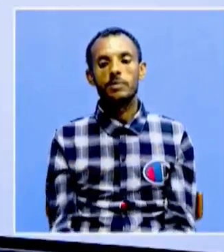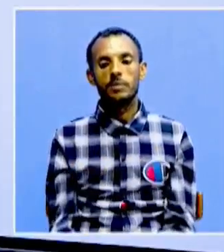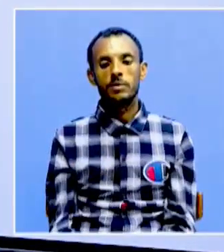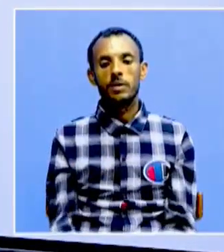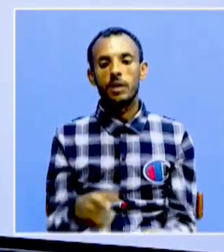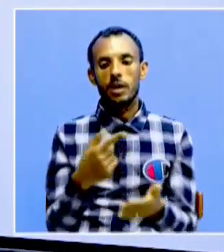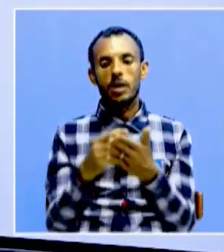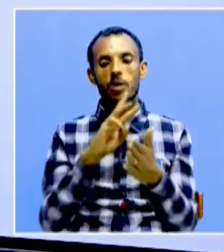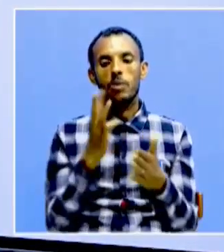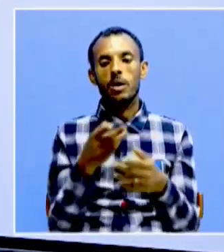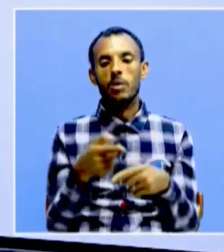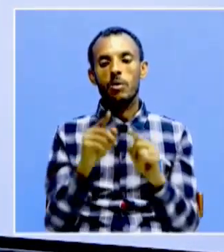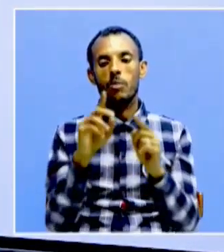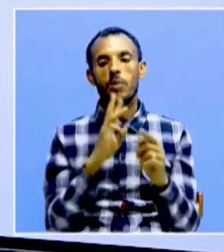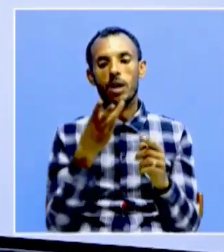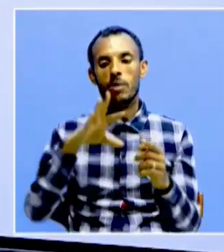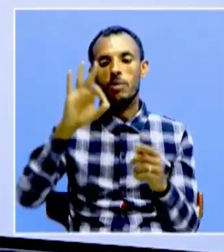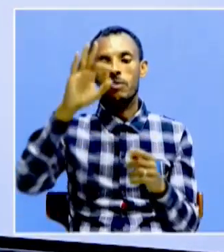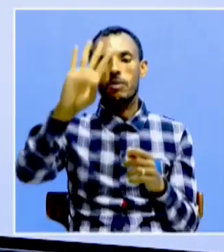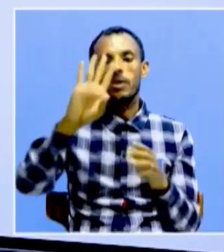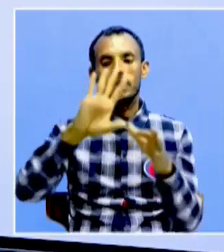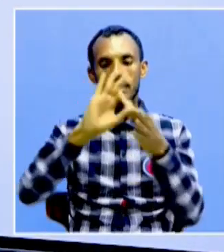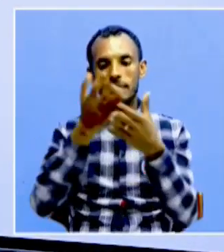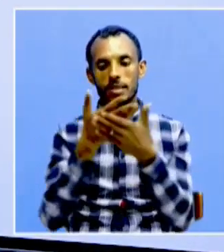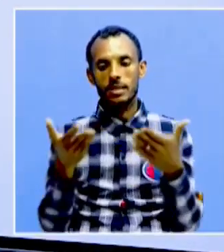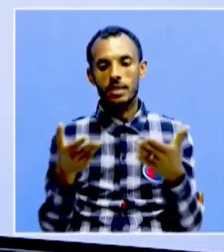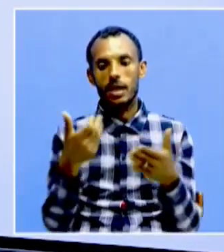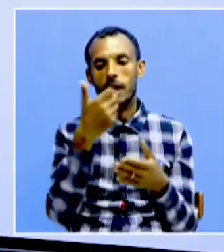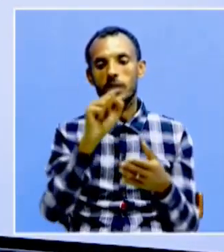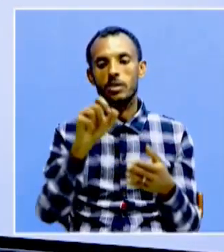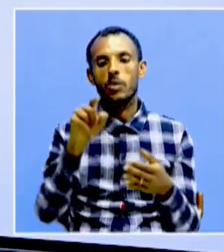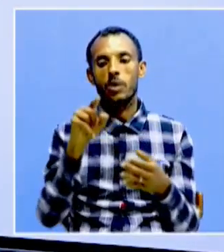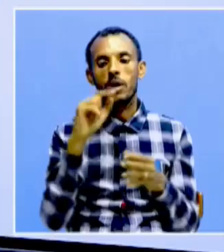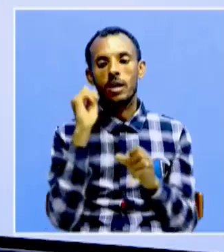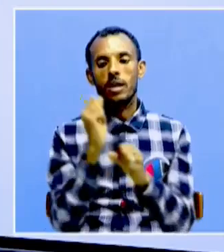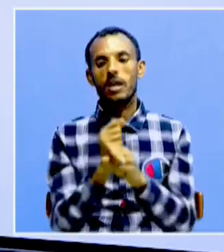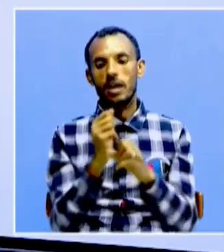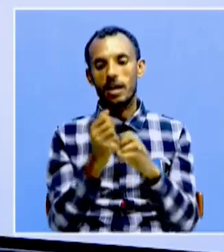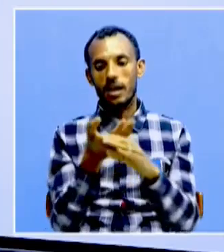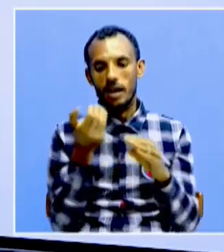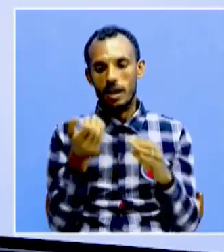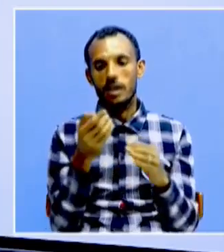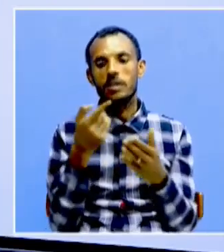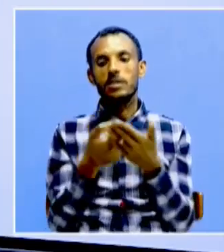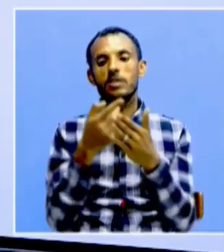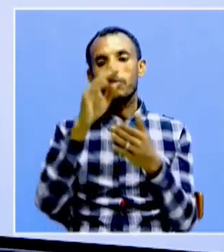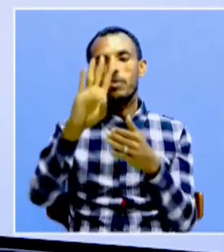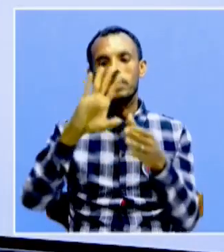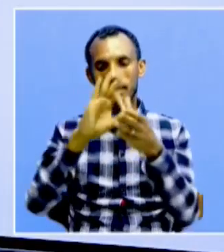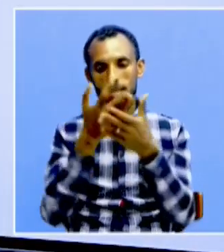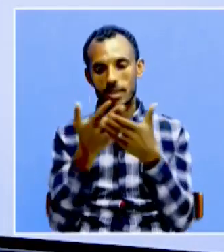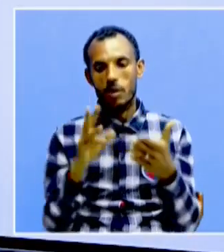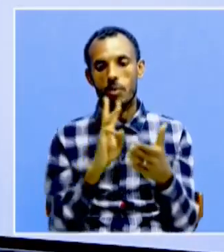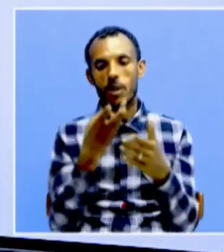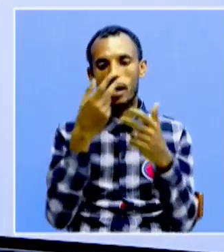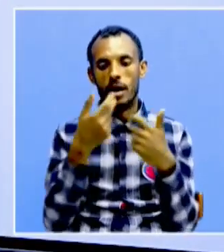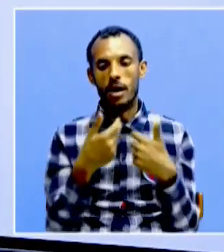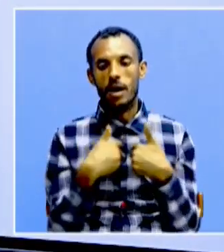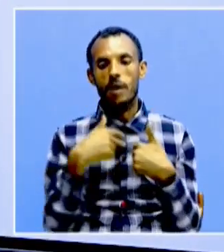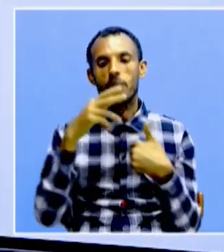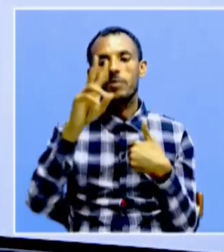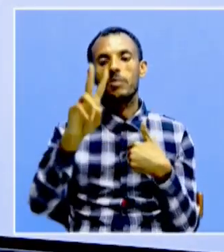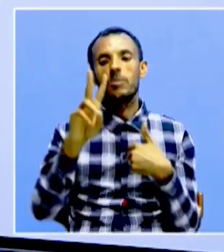Here we go. So we have got 4 sentences, as we have done earlier here with me. In these 4 sentences, we have